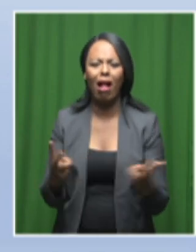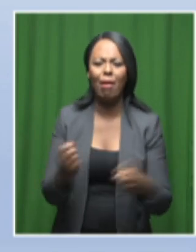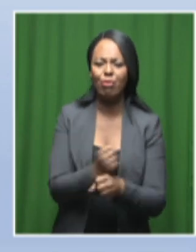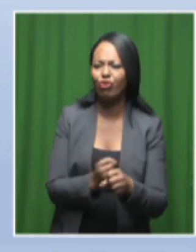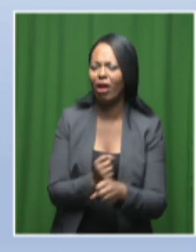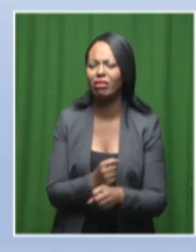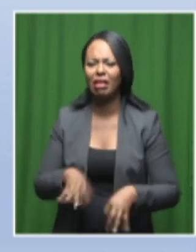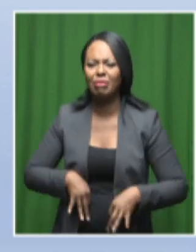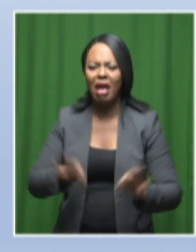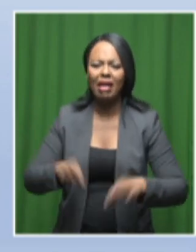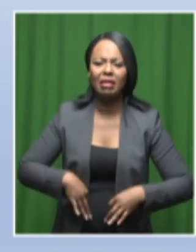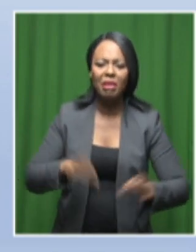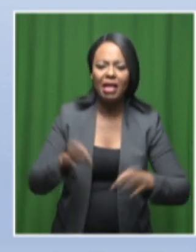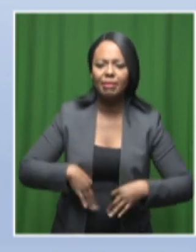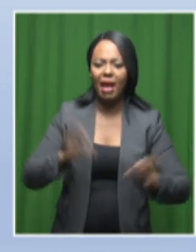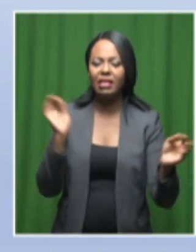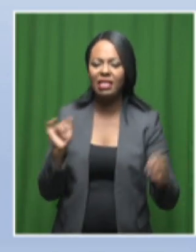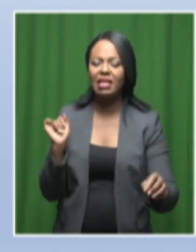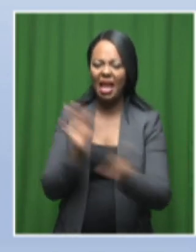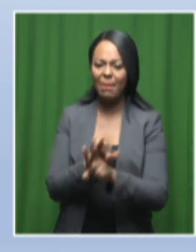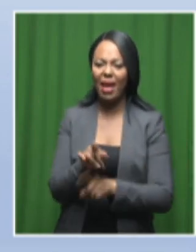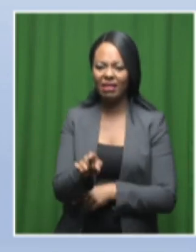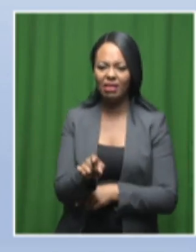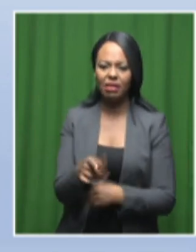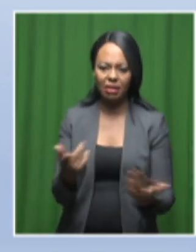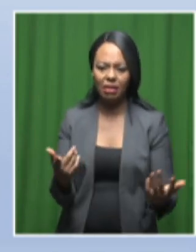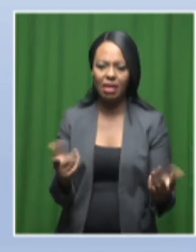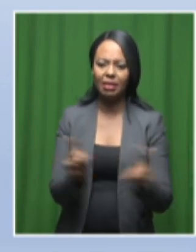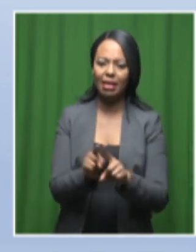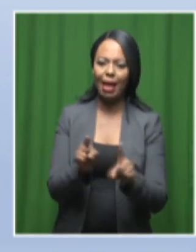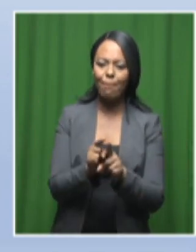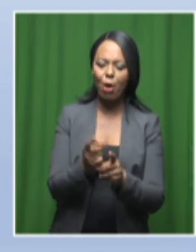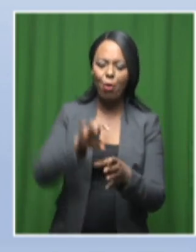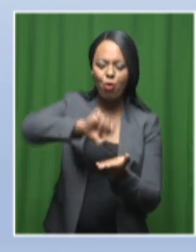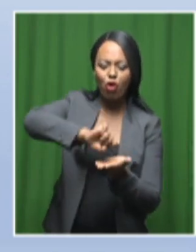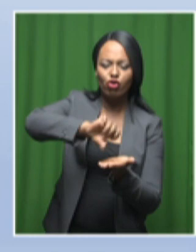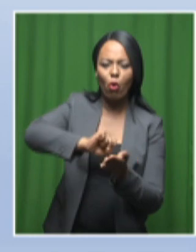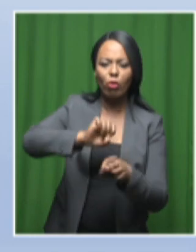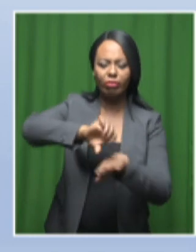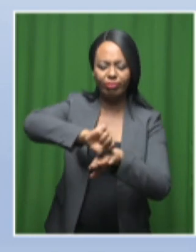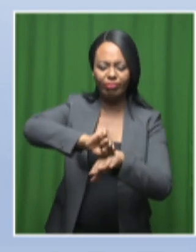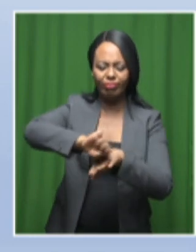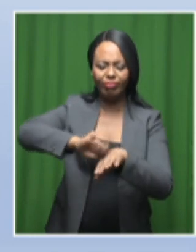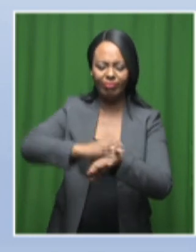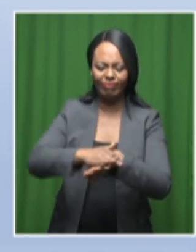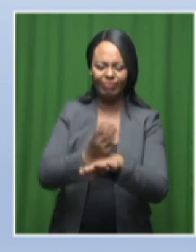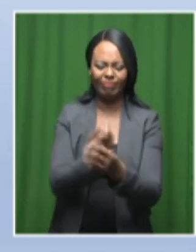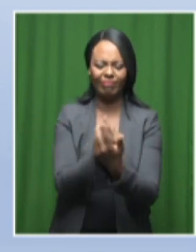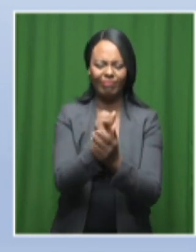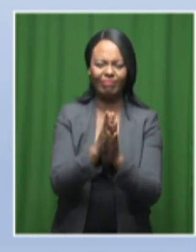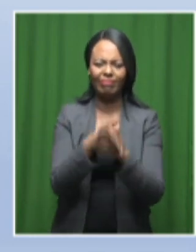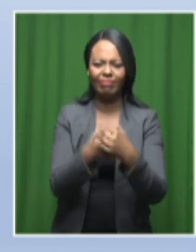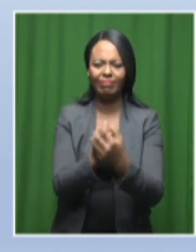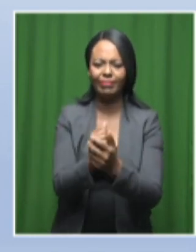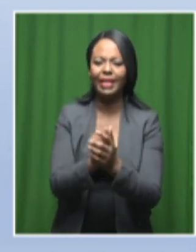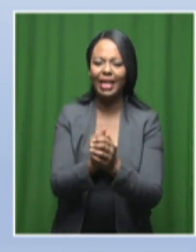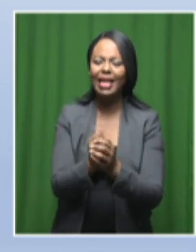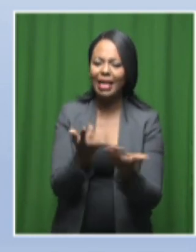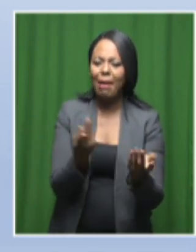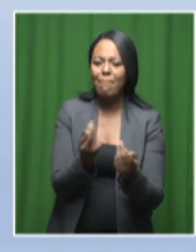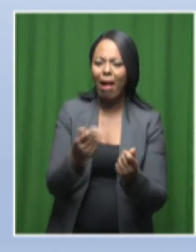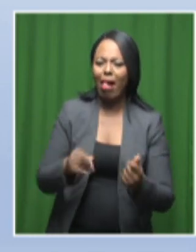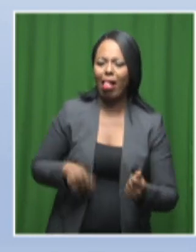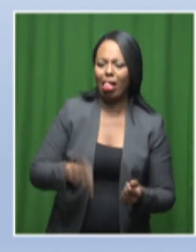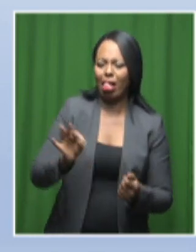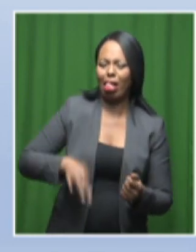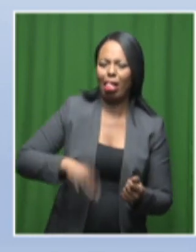in terms of the purchasing of moisturizers and the prescription medication, there could be a financial effect on that. And then